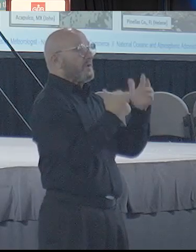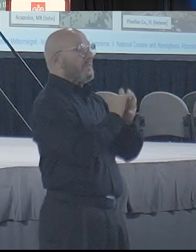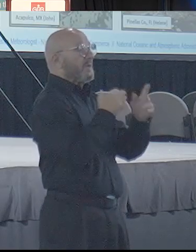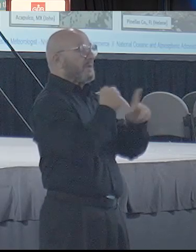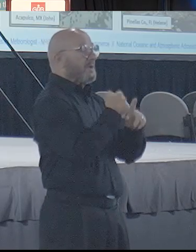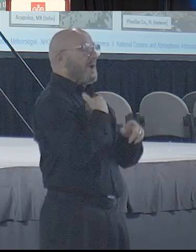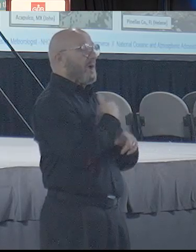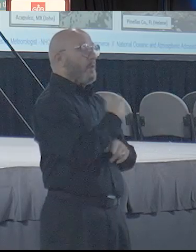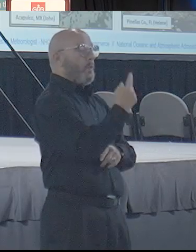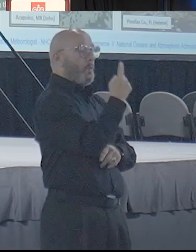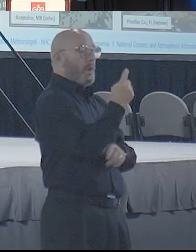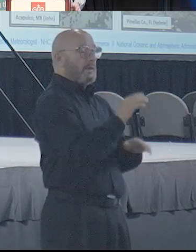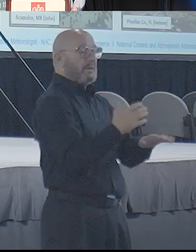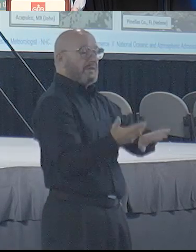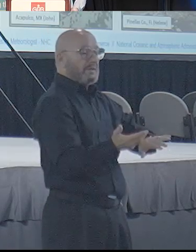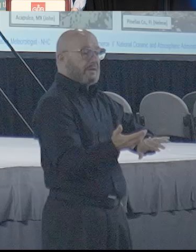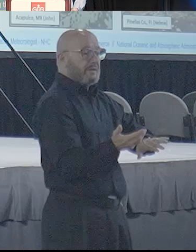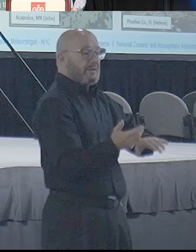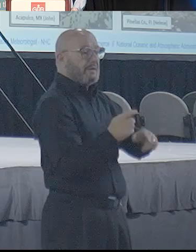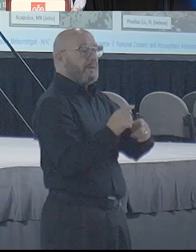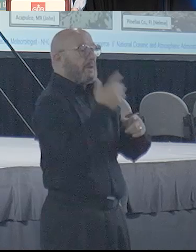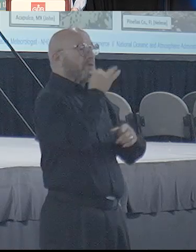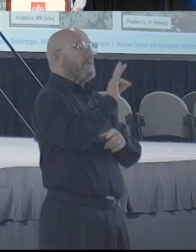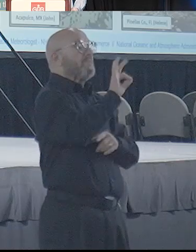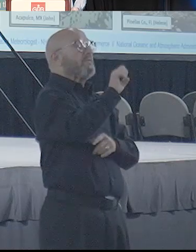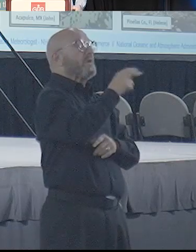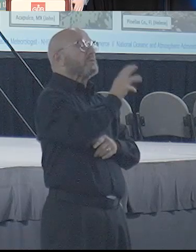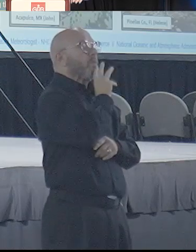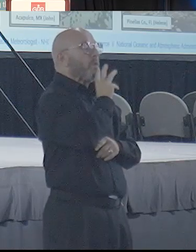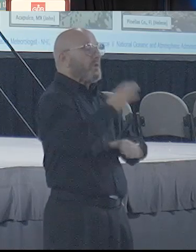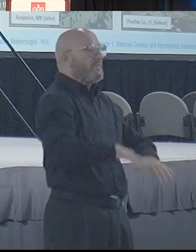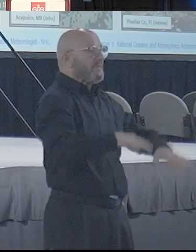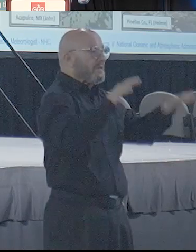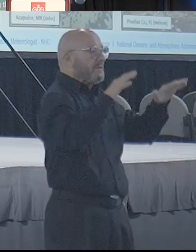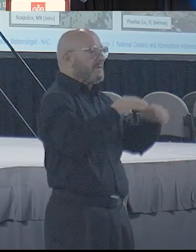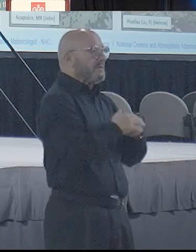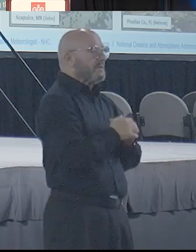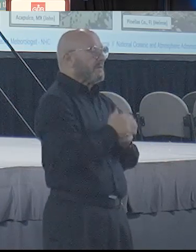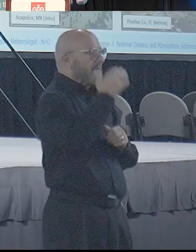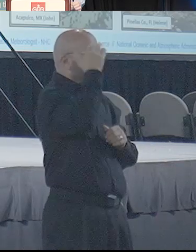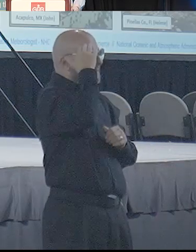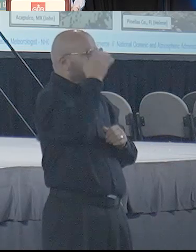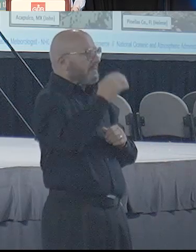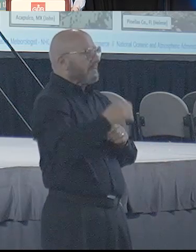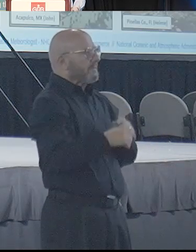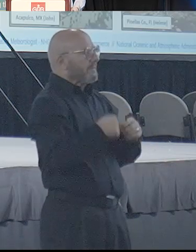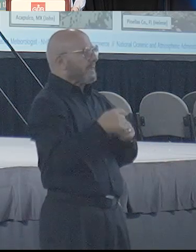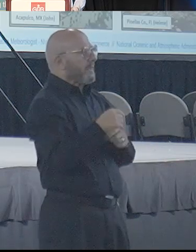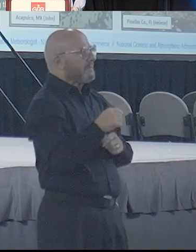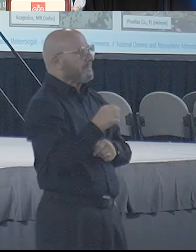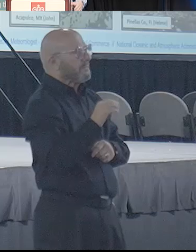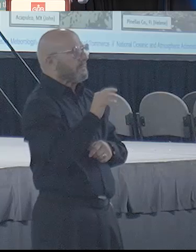had one fatality attributed to freshwater flooding. You see some pictures there. Of course, you know about the flash flooding with Helene, and we'll talk about that a little